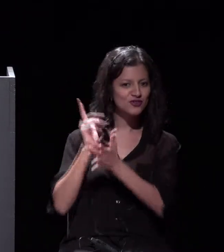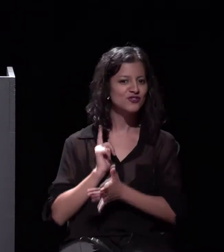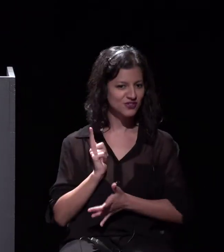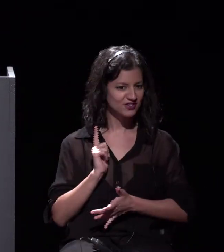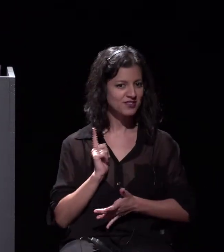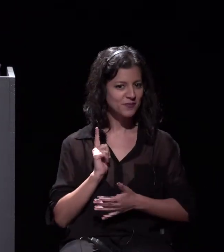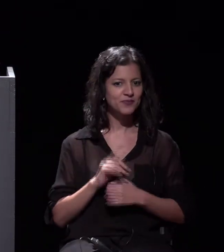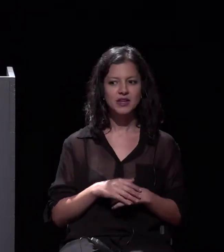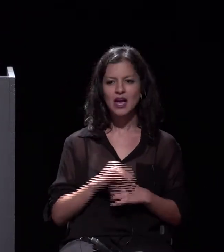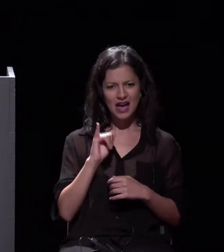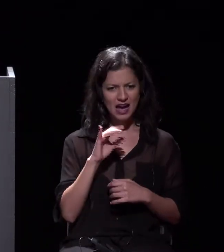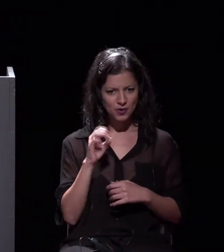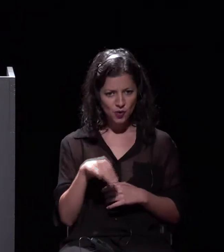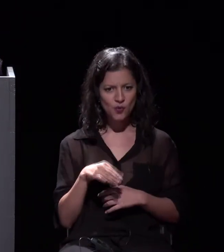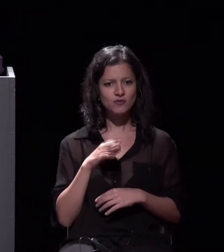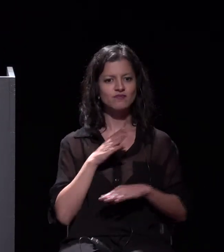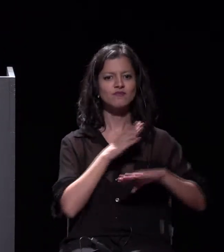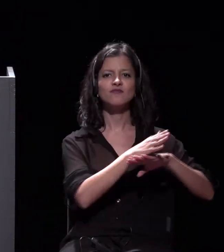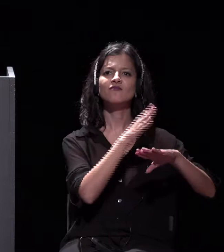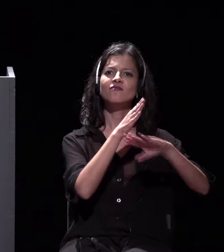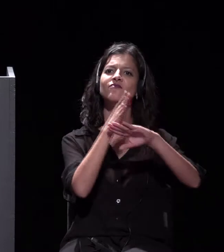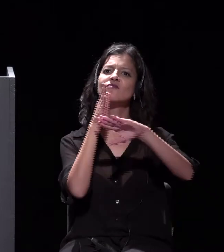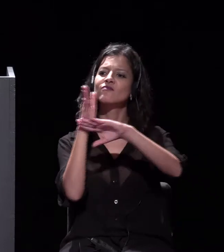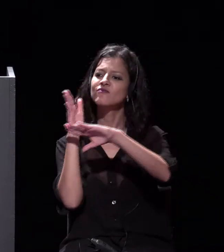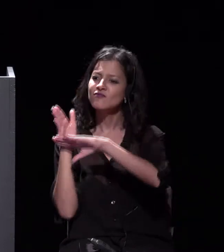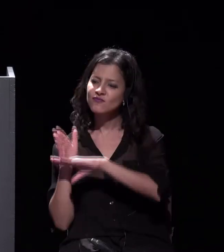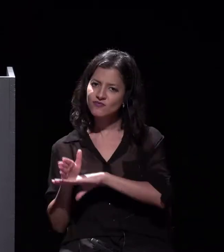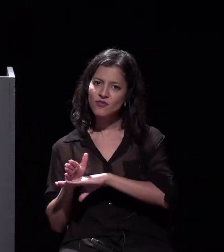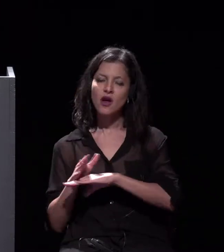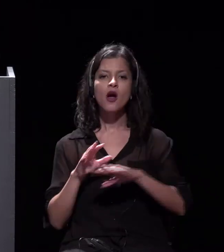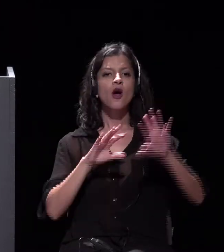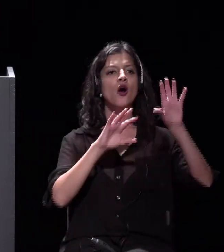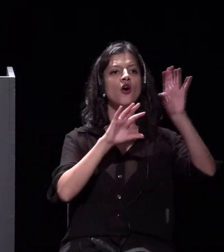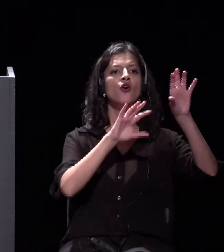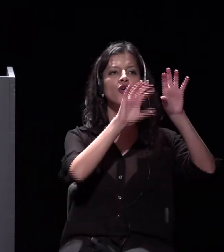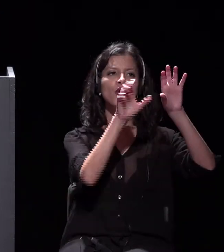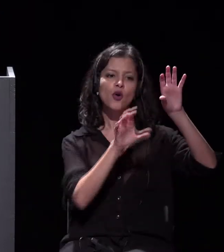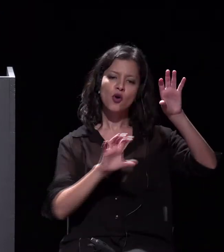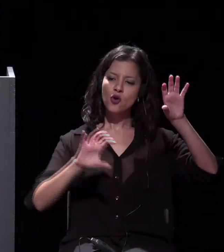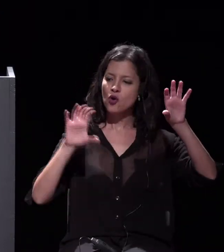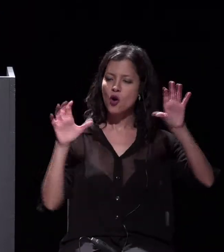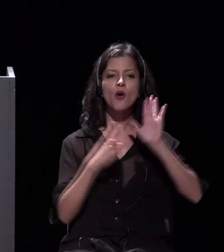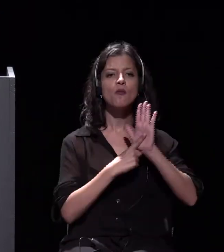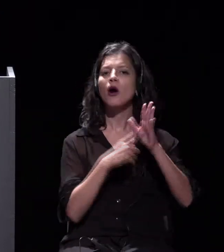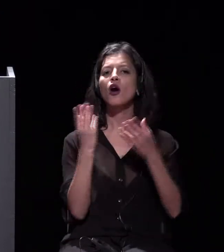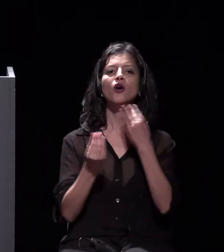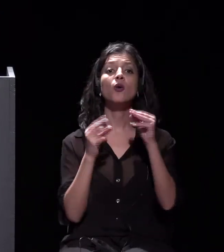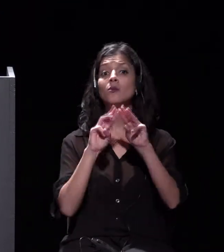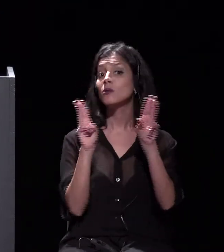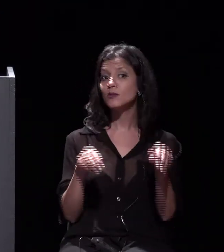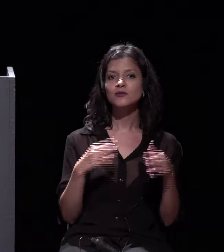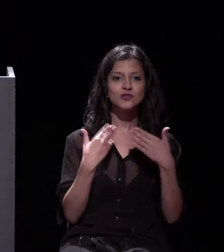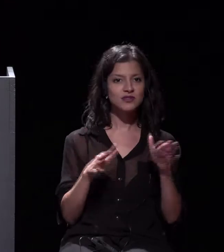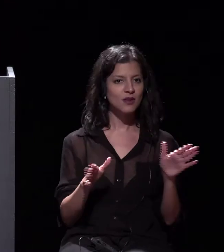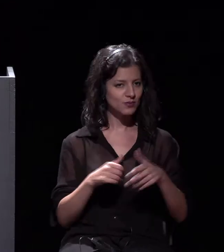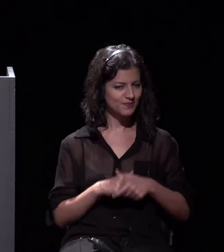tell them how to set up a museum, had concerned themselves strictly with museological questions of conservation, questions